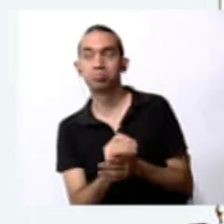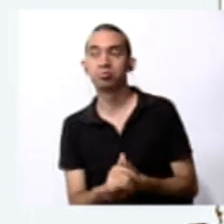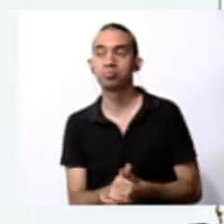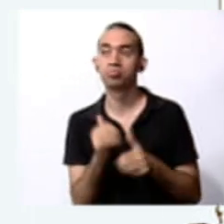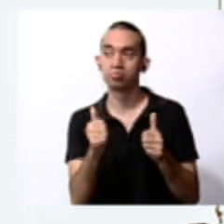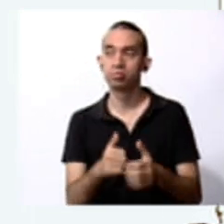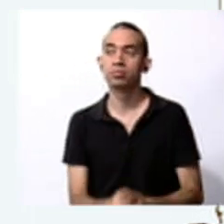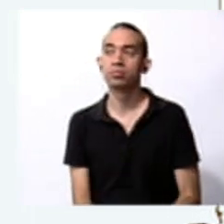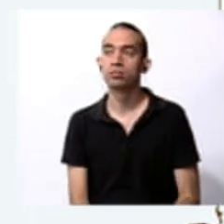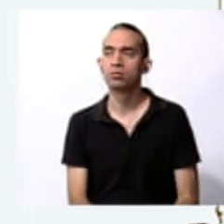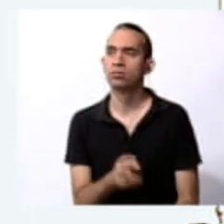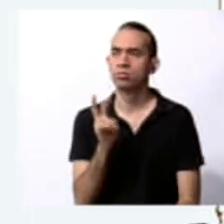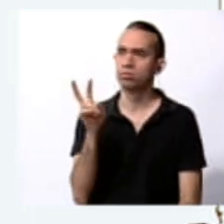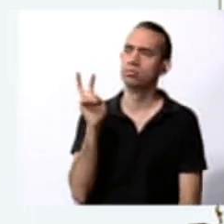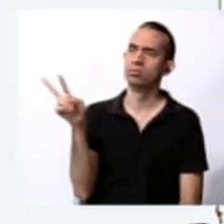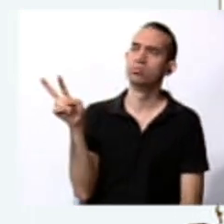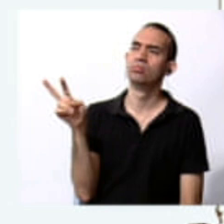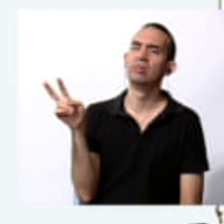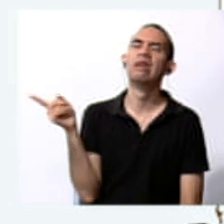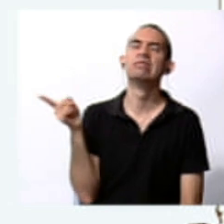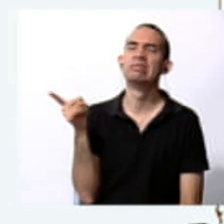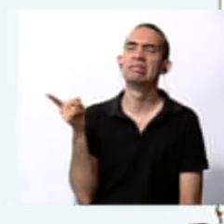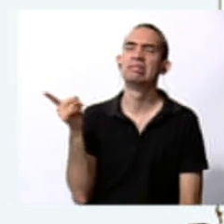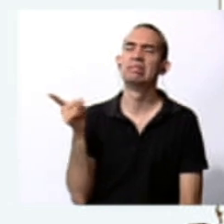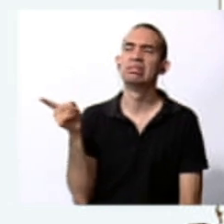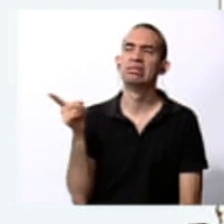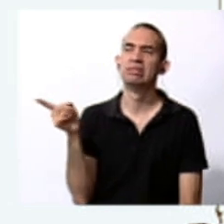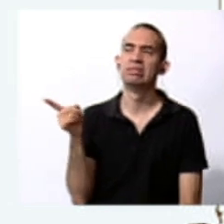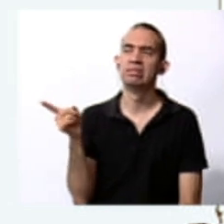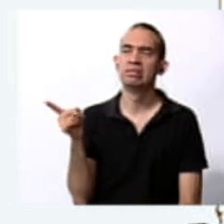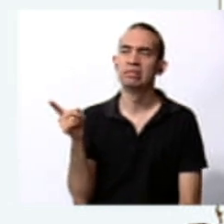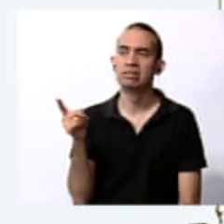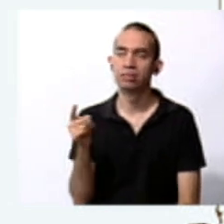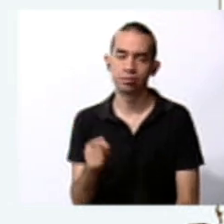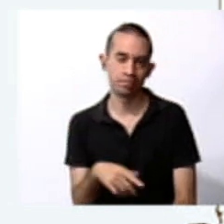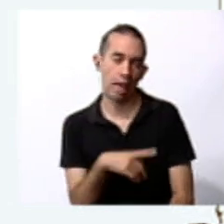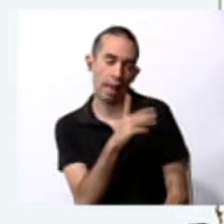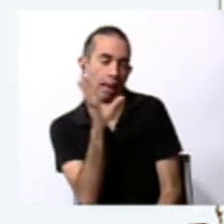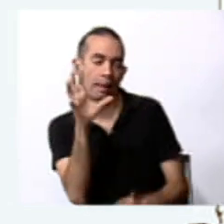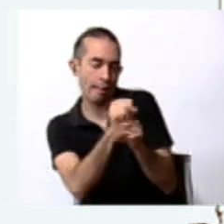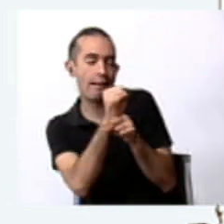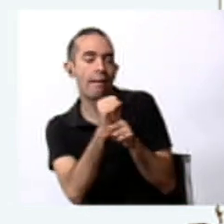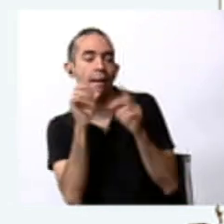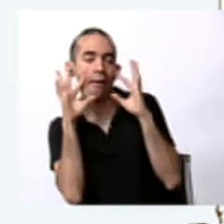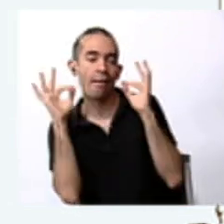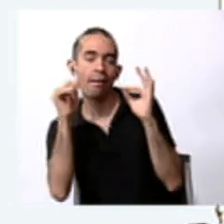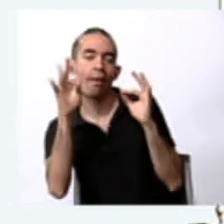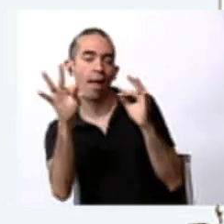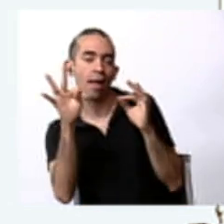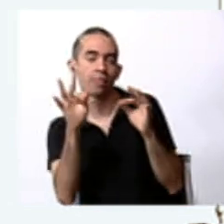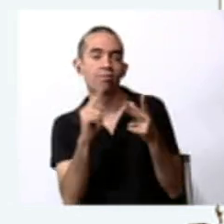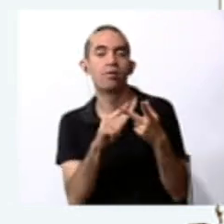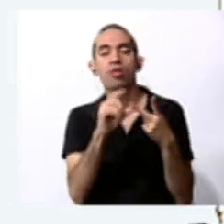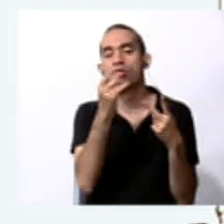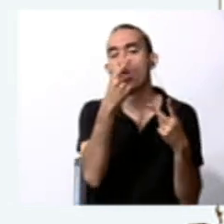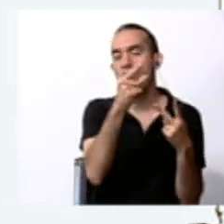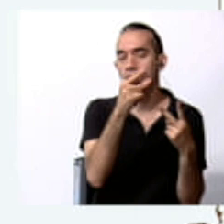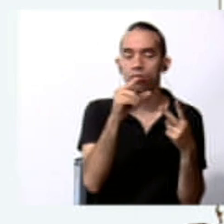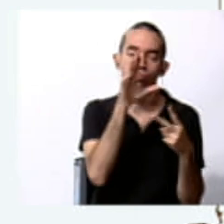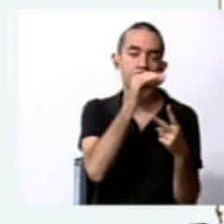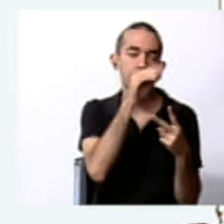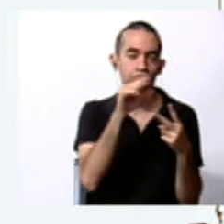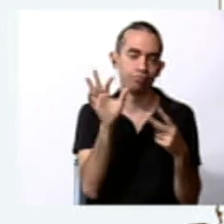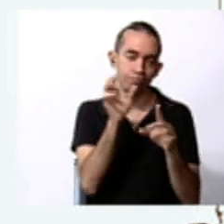job, Zoe. What animals are those? That's a dog and a cat. We had cats and dogs.